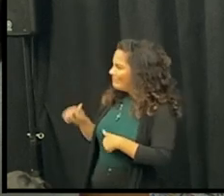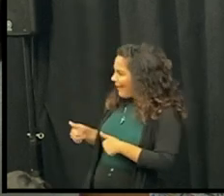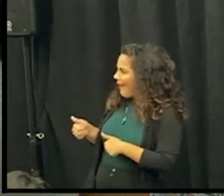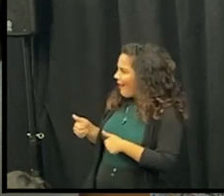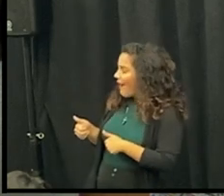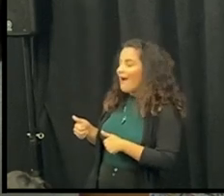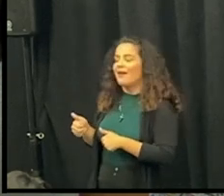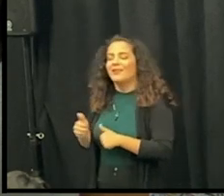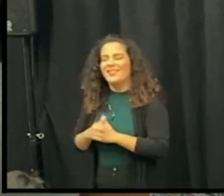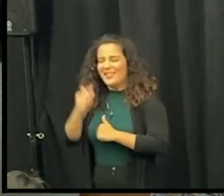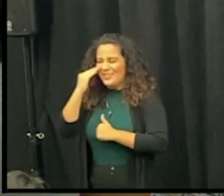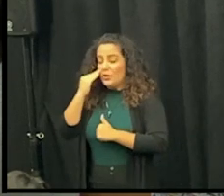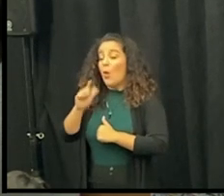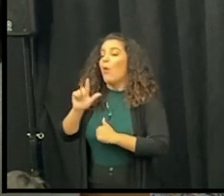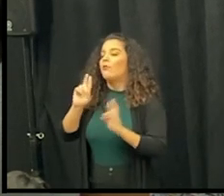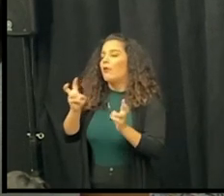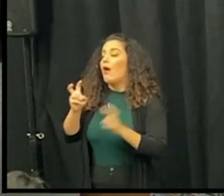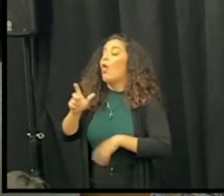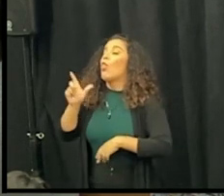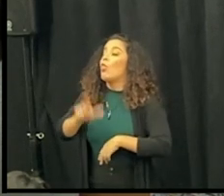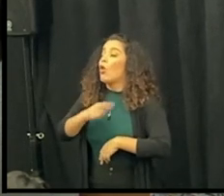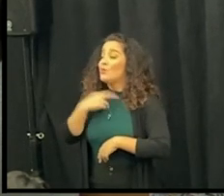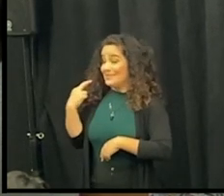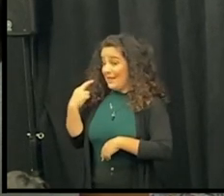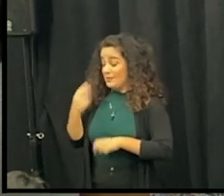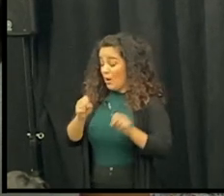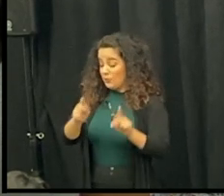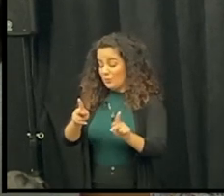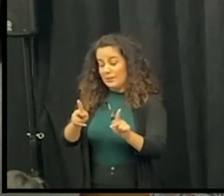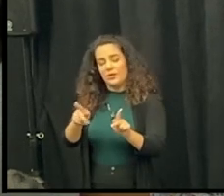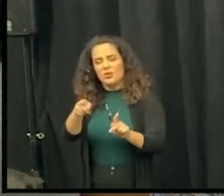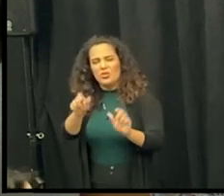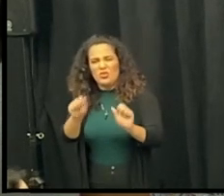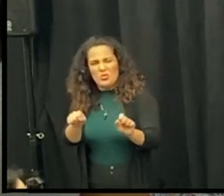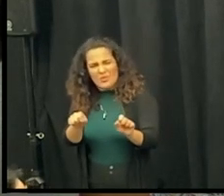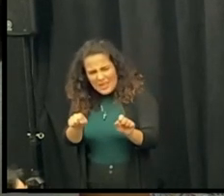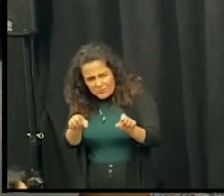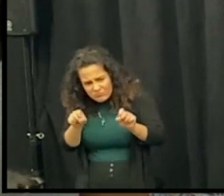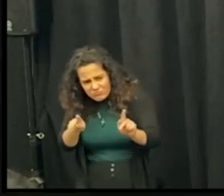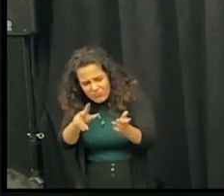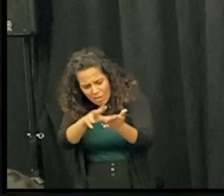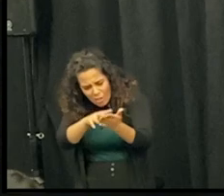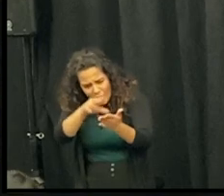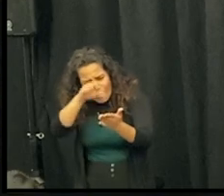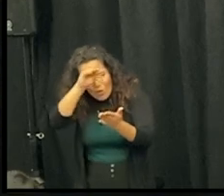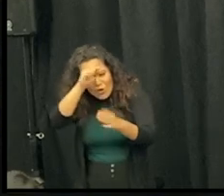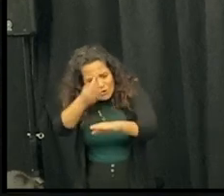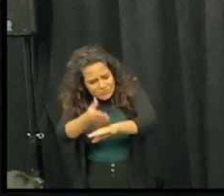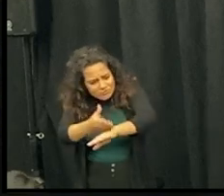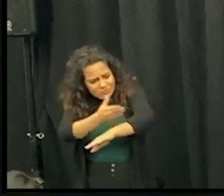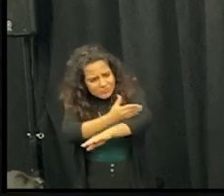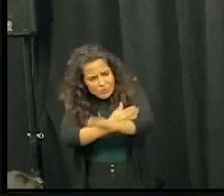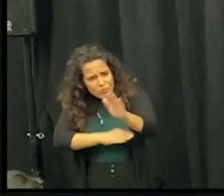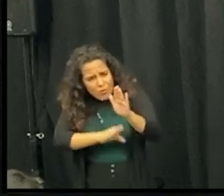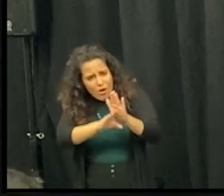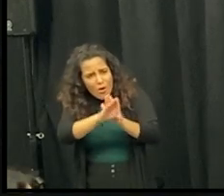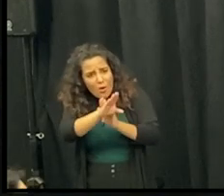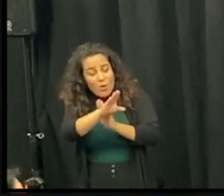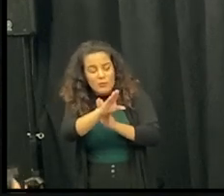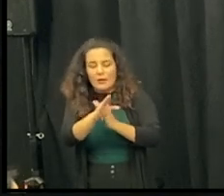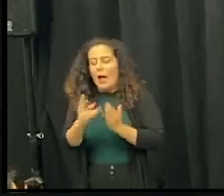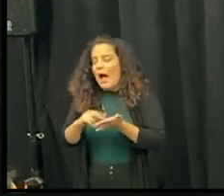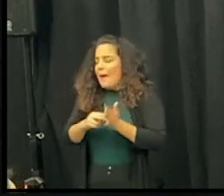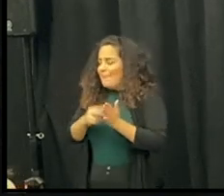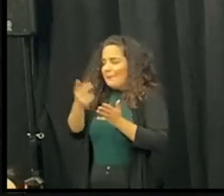the quote unquote low stakes opportunities, there's an opportunity to learn and grow. And you can't really spend time in a recording